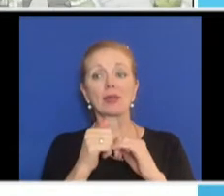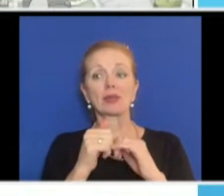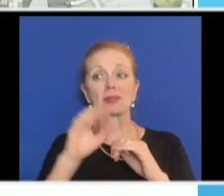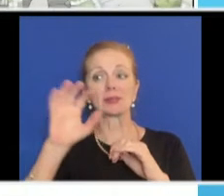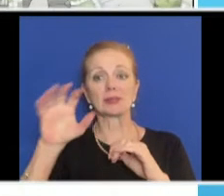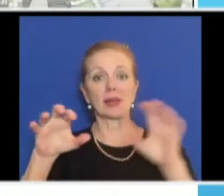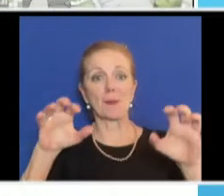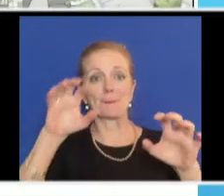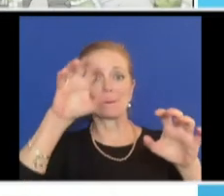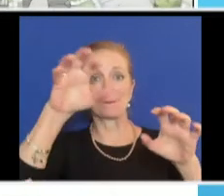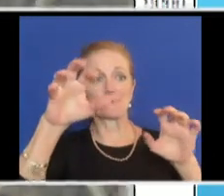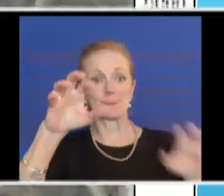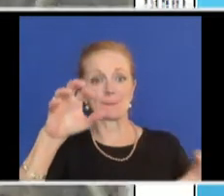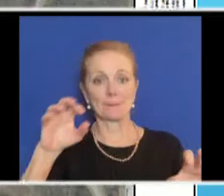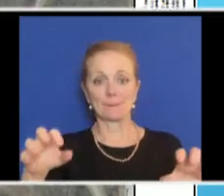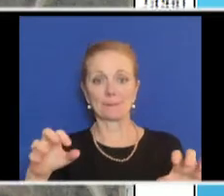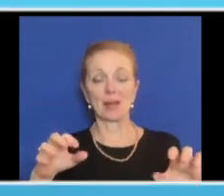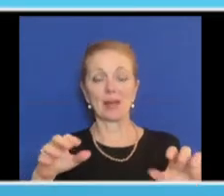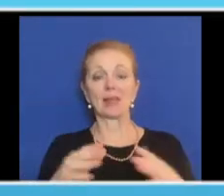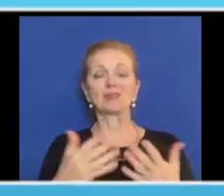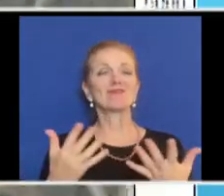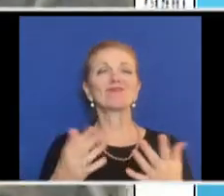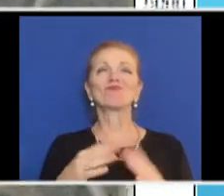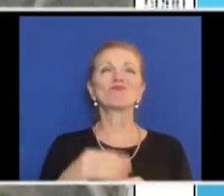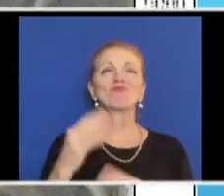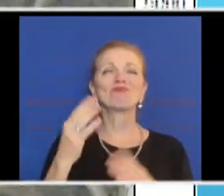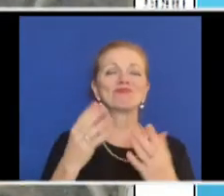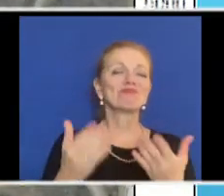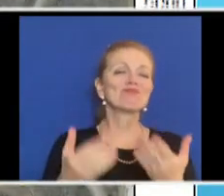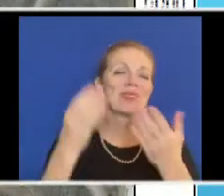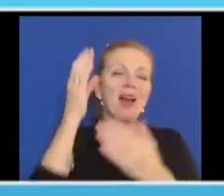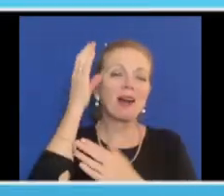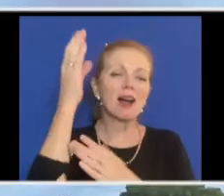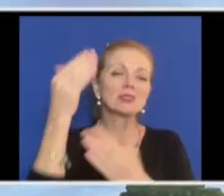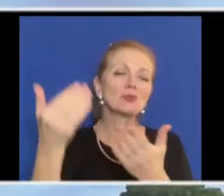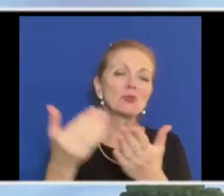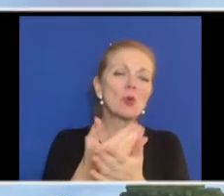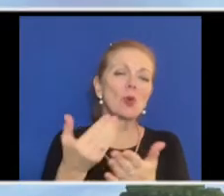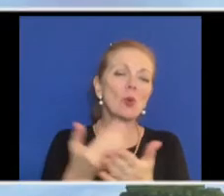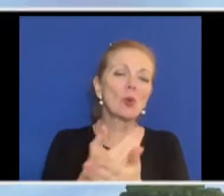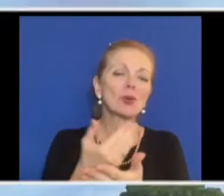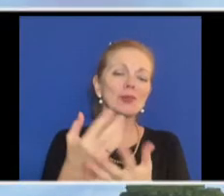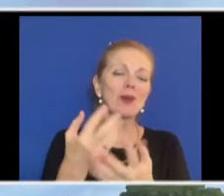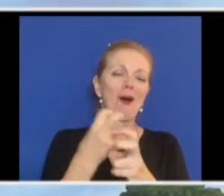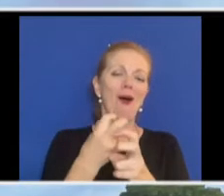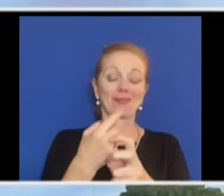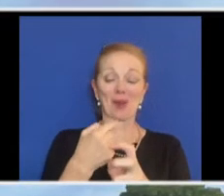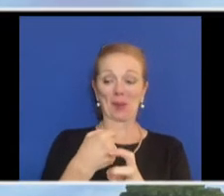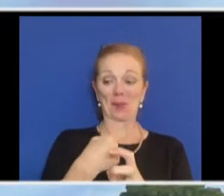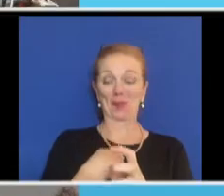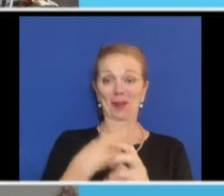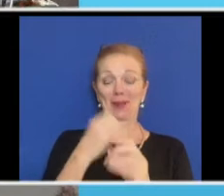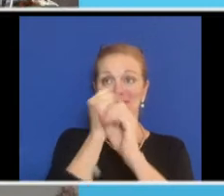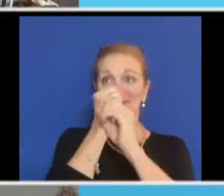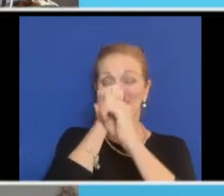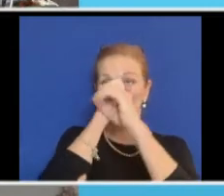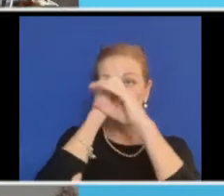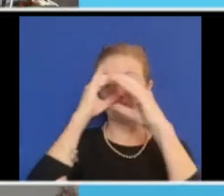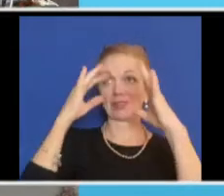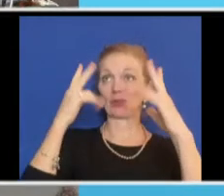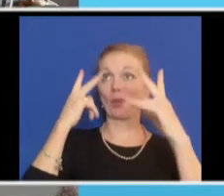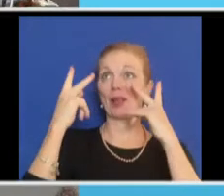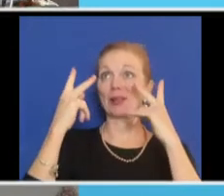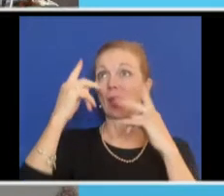and then there's some Concepts it's this is a new product so it's a little hard for us to for me to visualize what they look like here's the